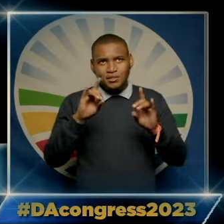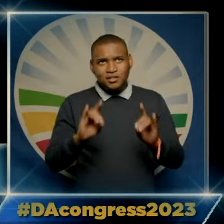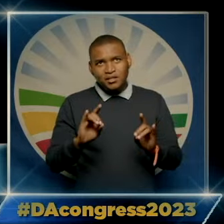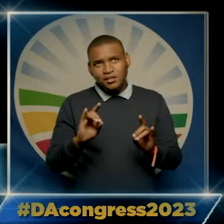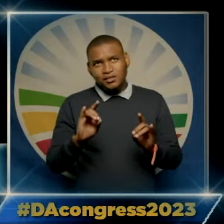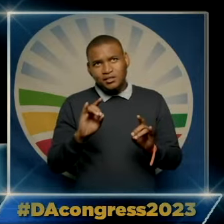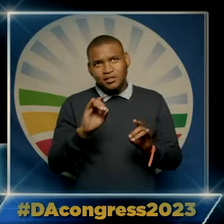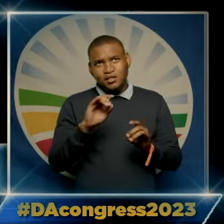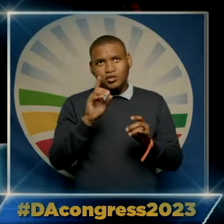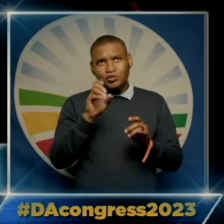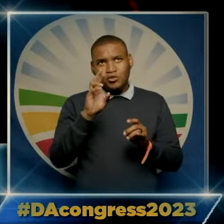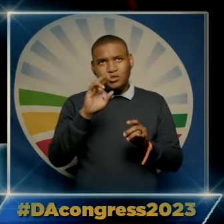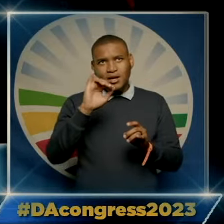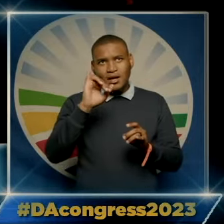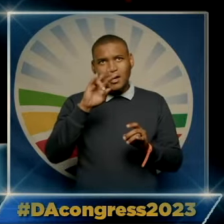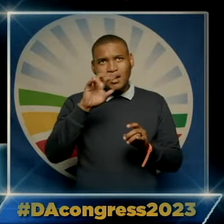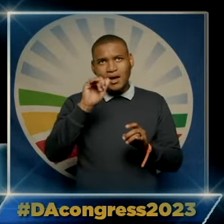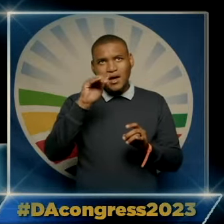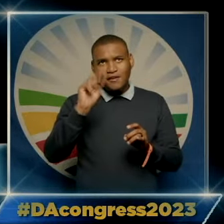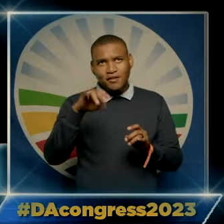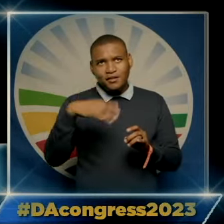Dr. Ivan Meyer.